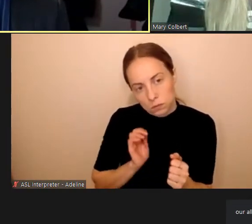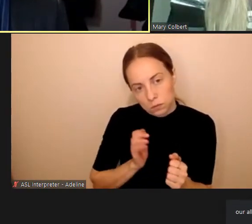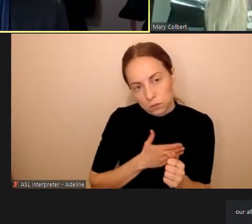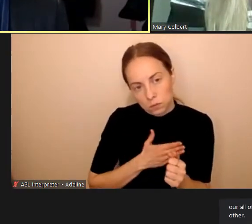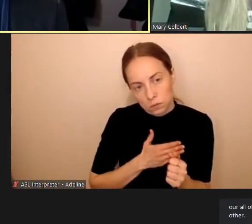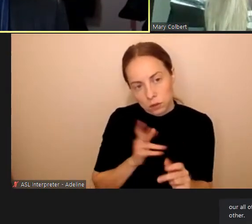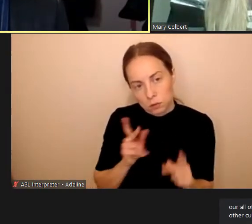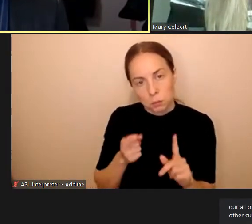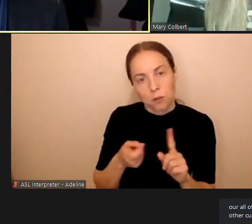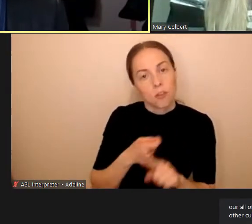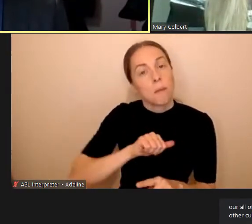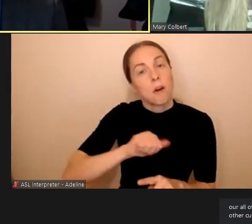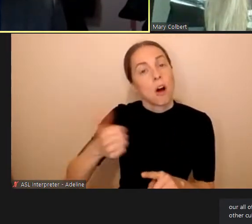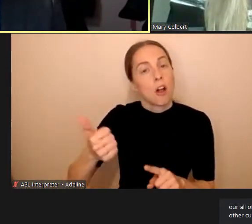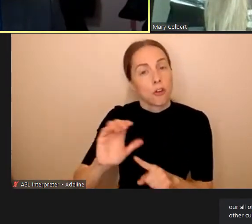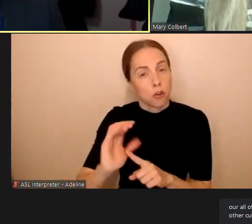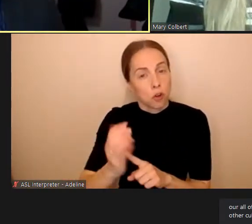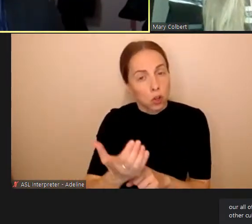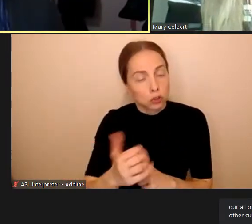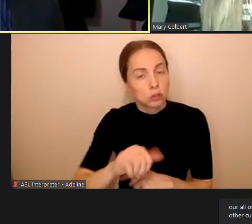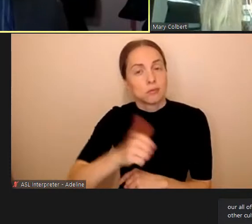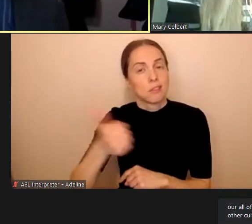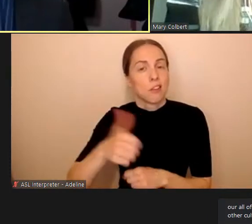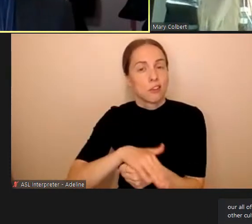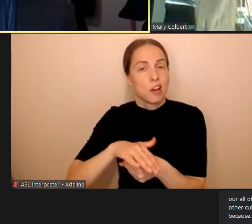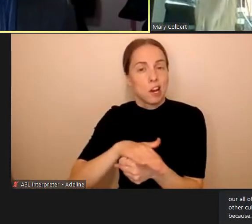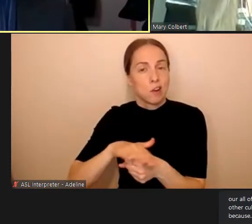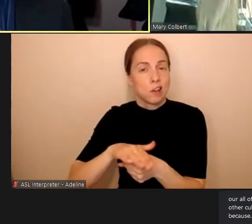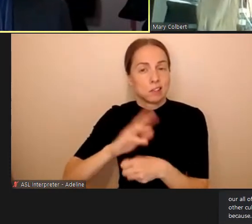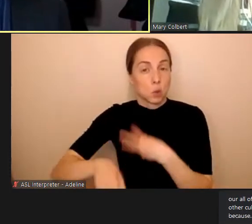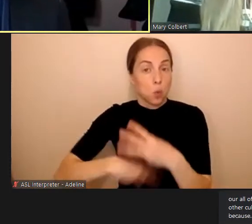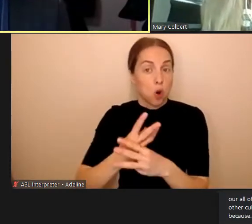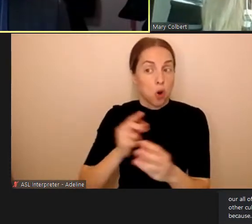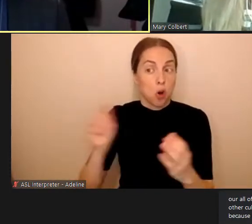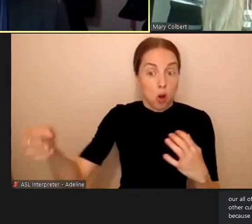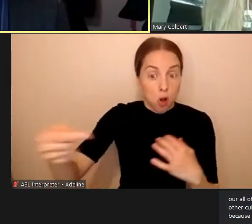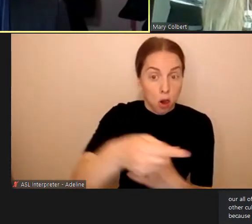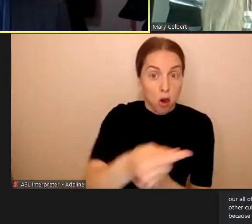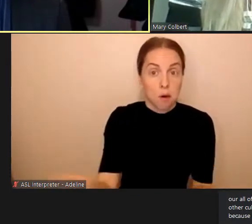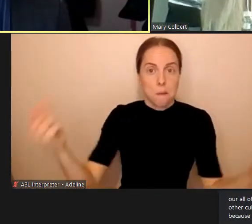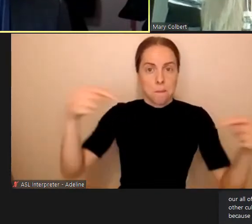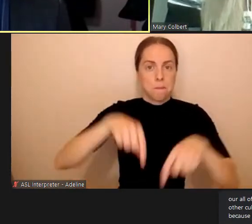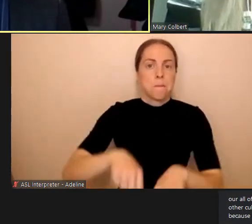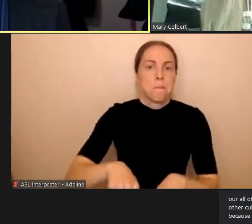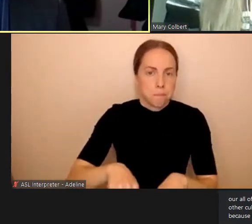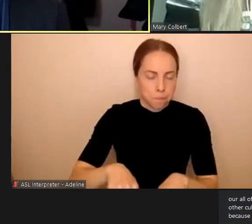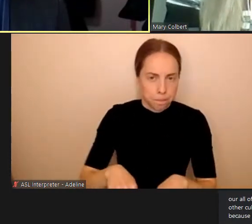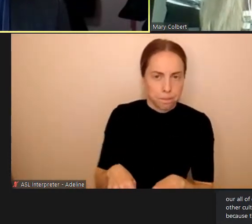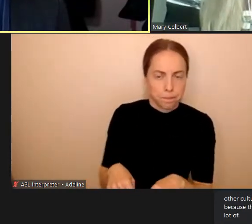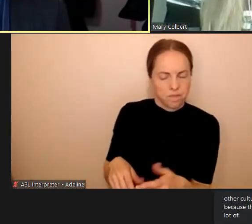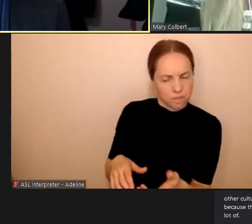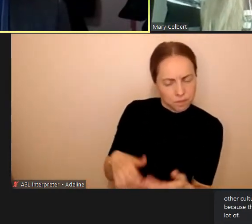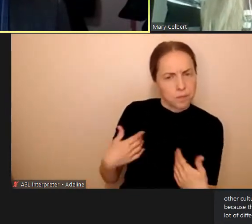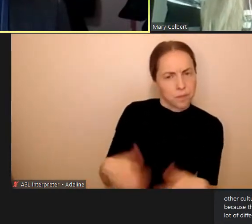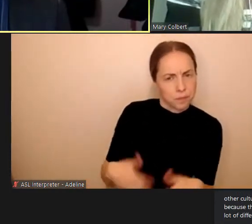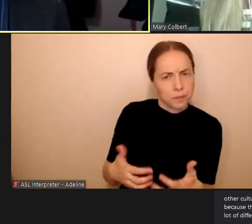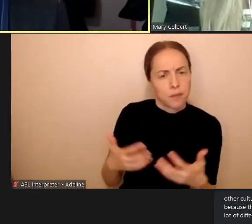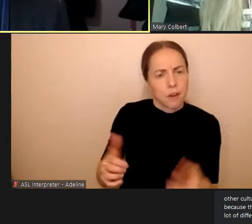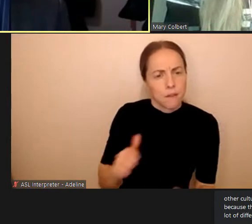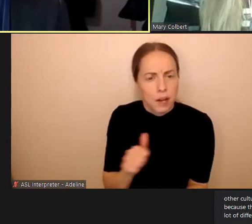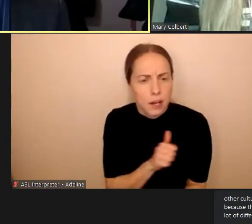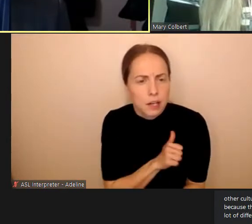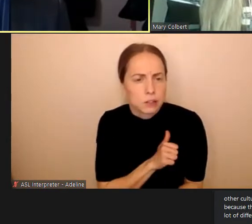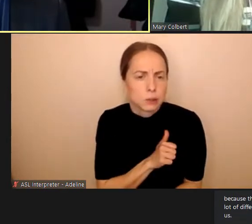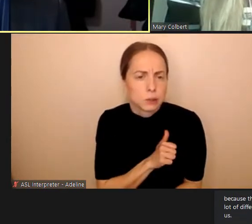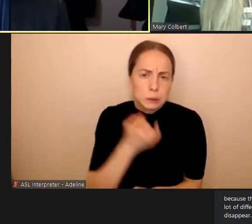from other cultures, other areas of the world, because there's a lot of different attitudes and a lot of different ideas and